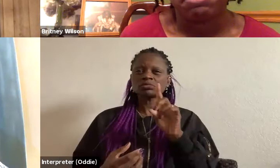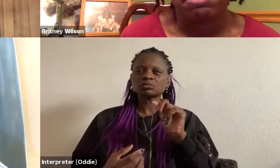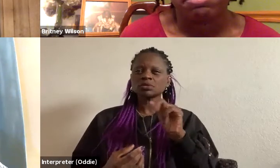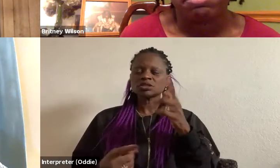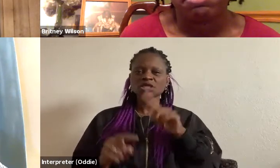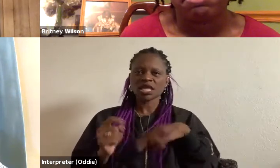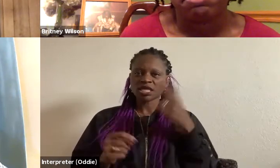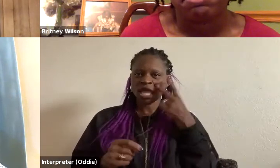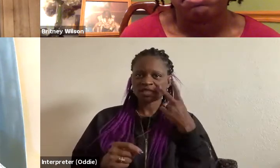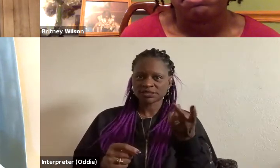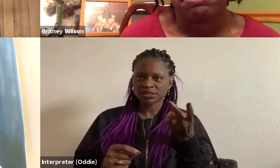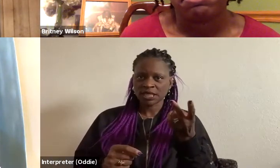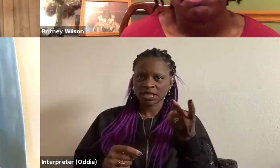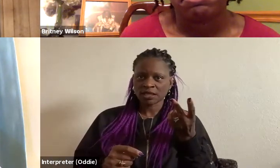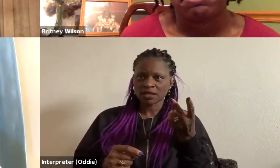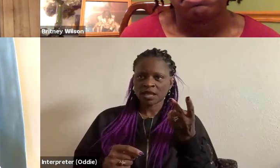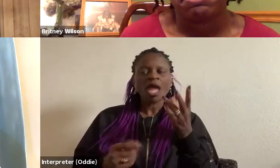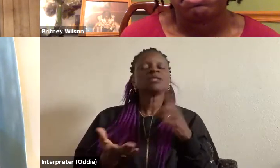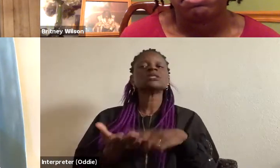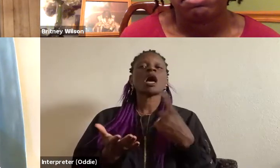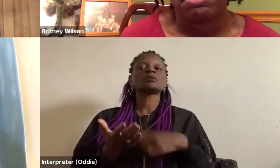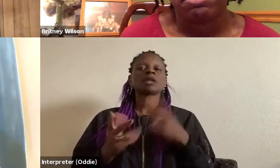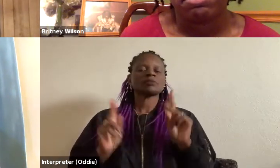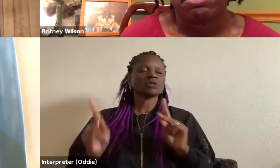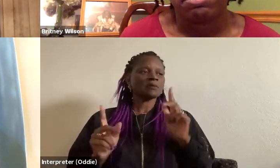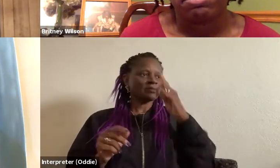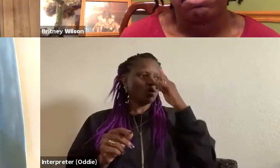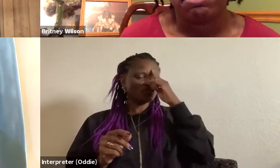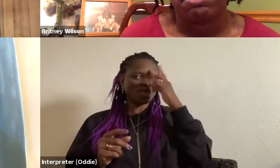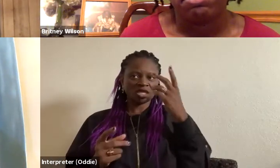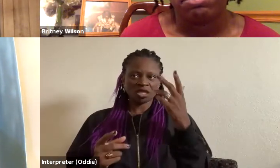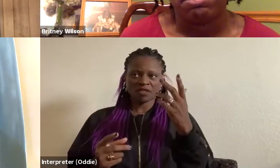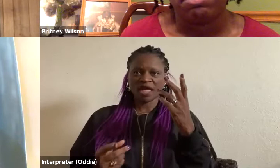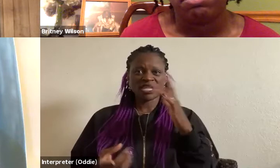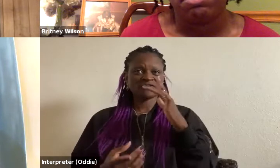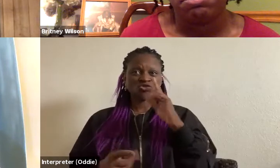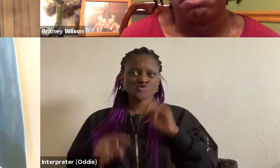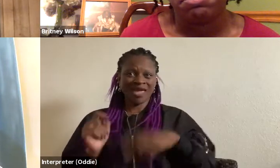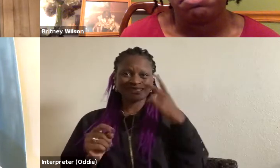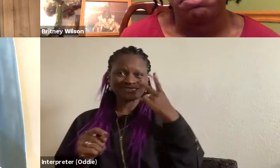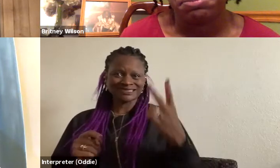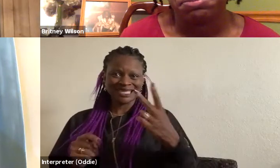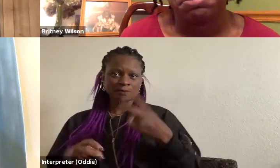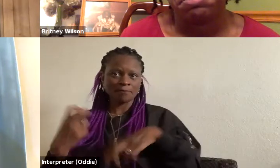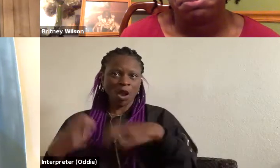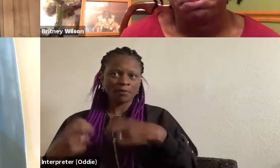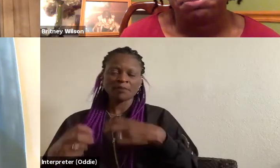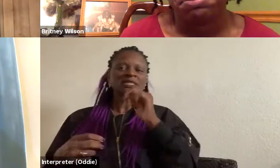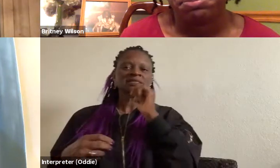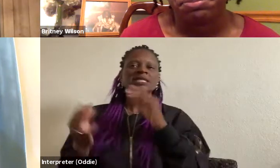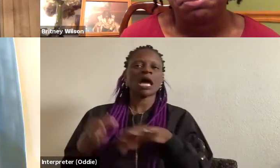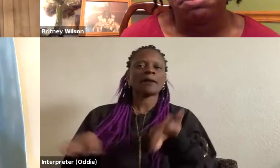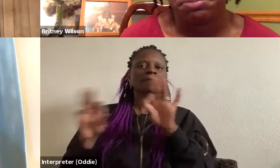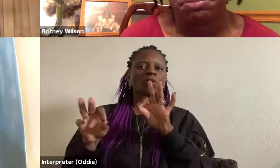people believe that one, invisible disabilities aren't as valid as physical, and two, that you can't have